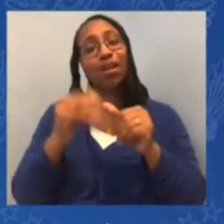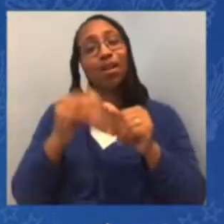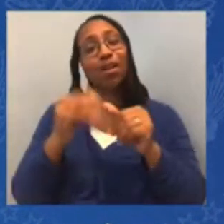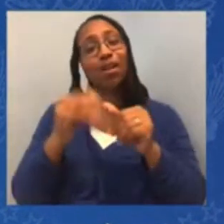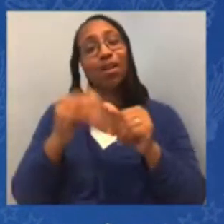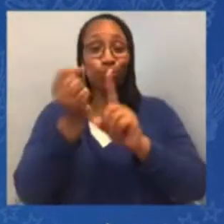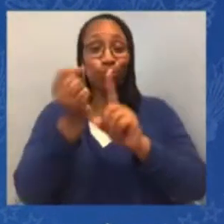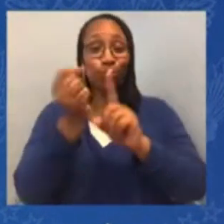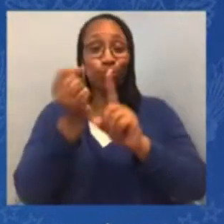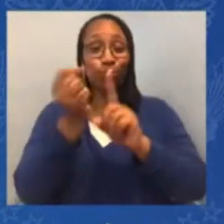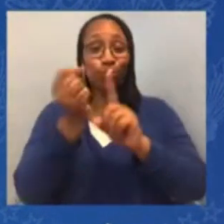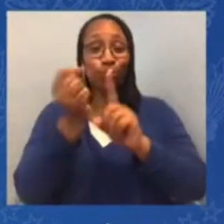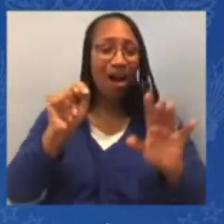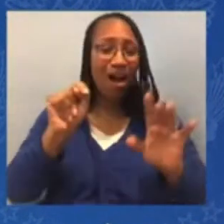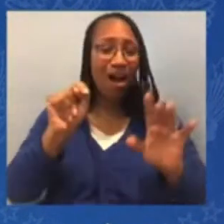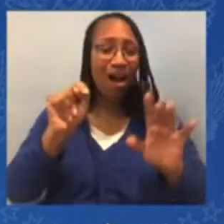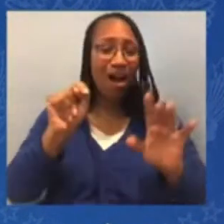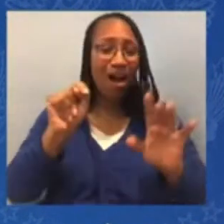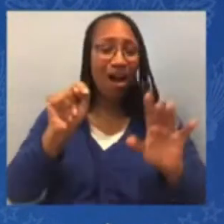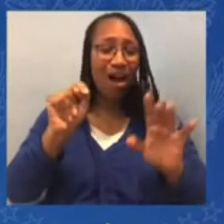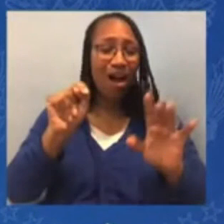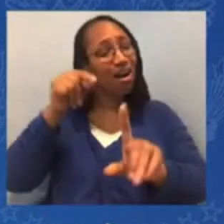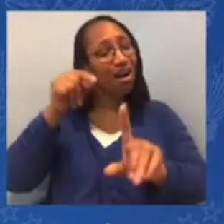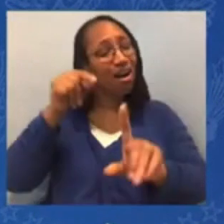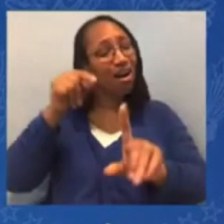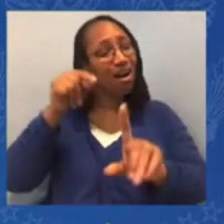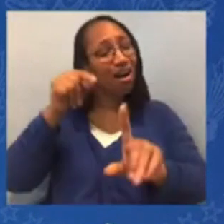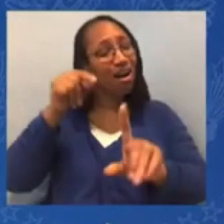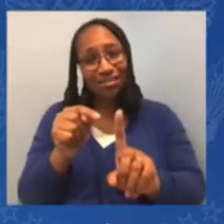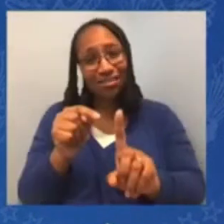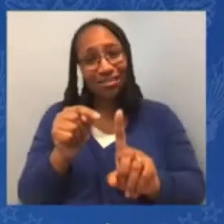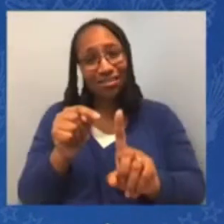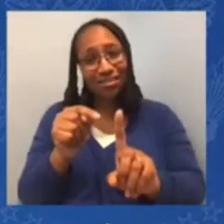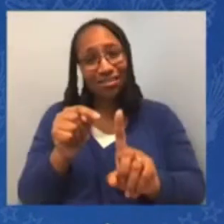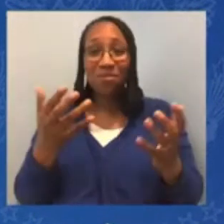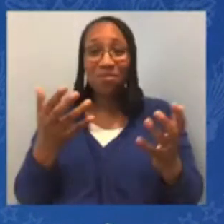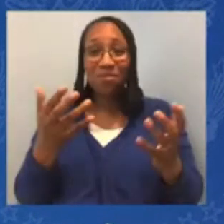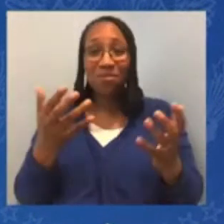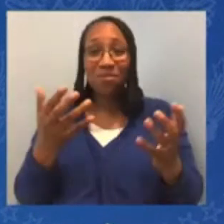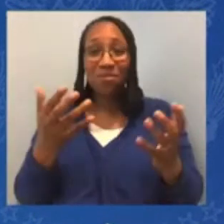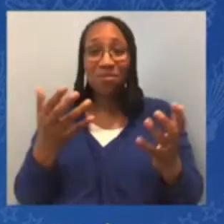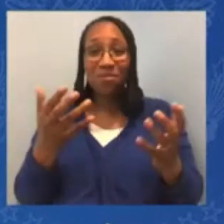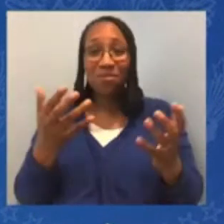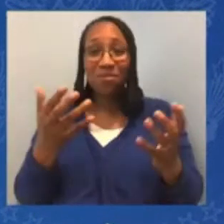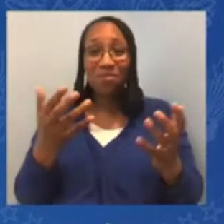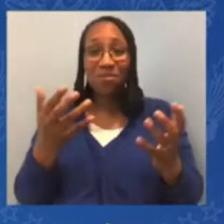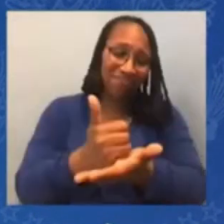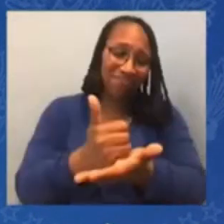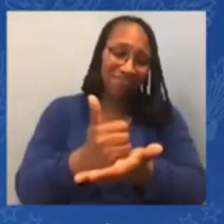before something that's helped our family. When my wife and daughter were killed,